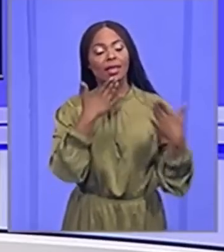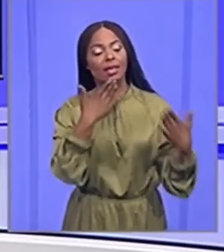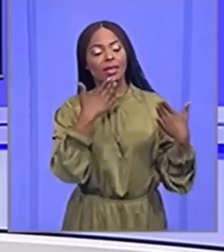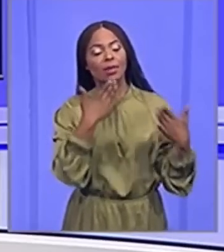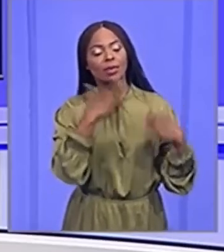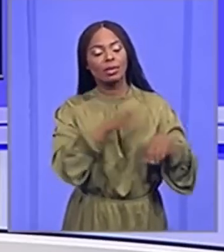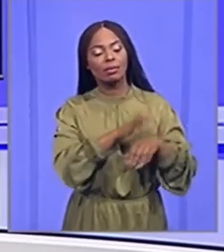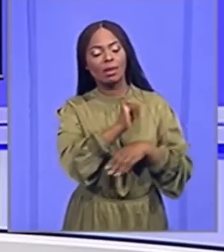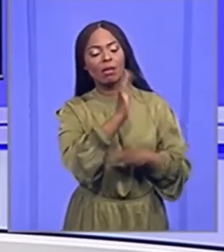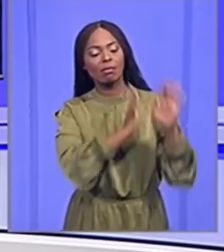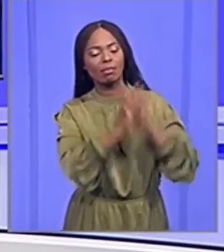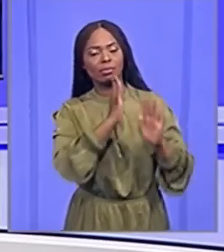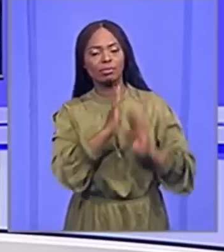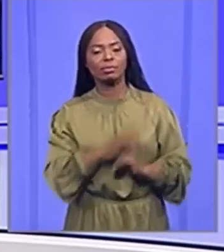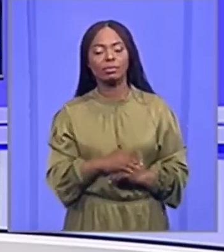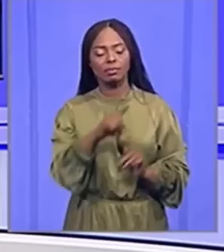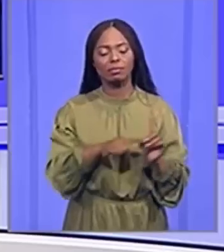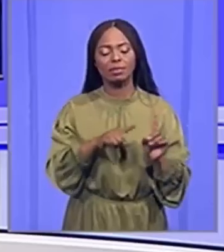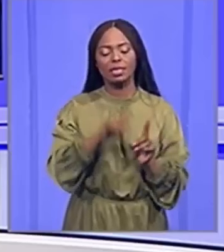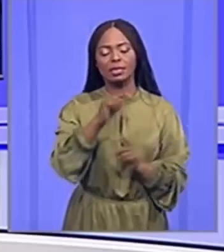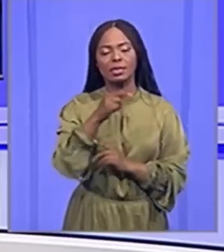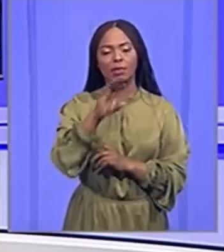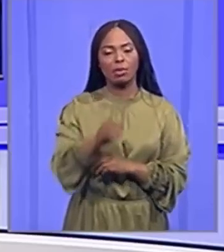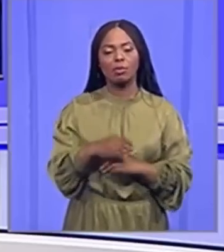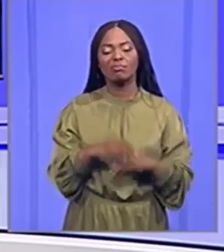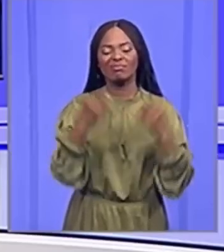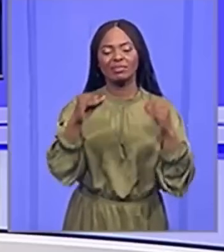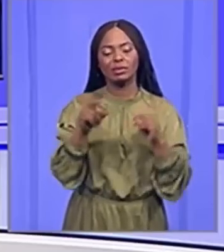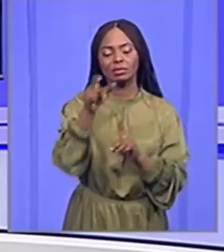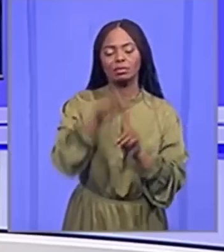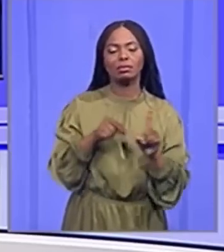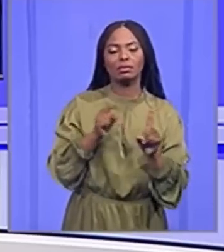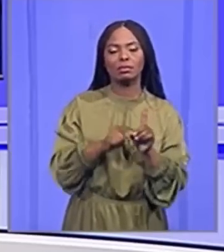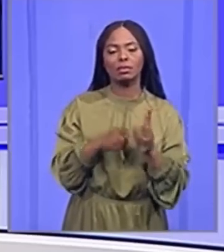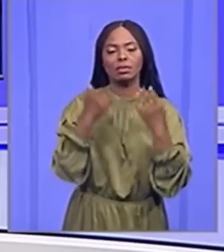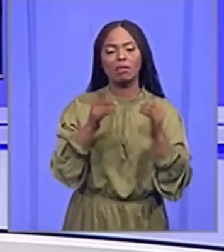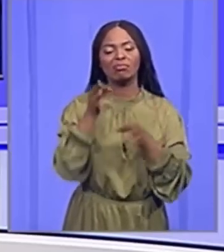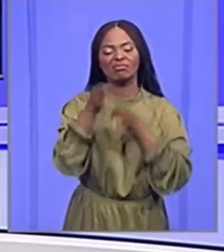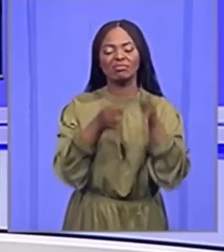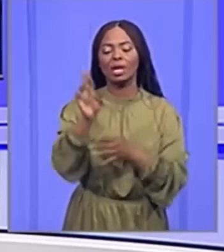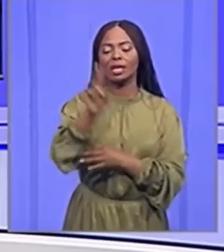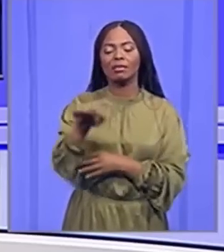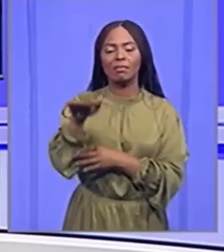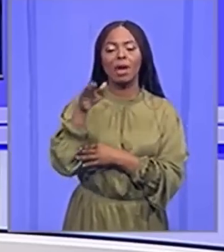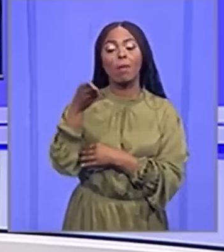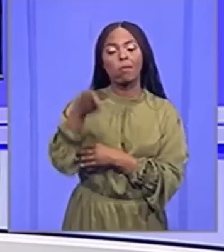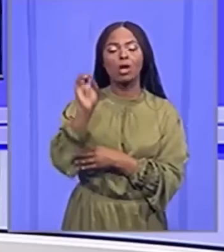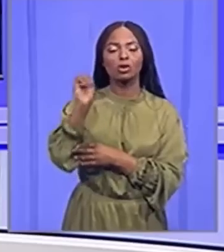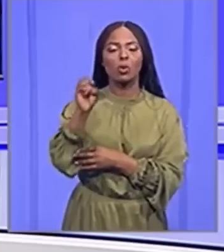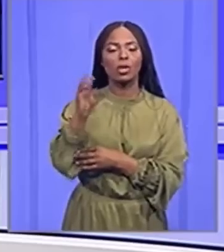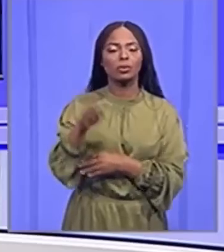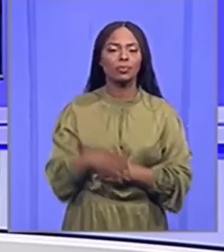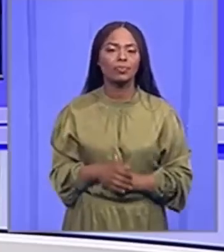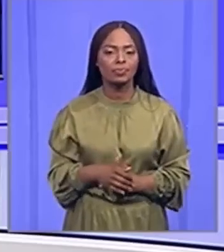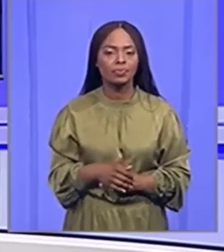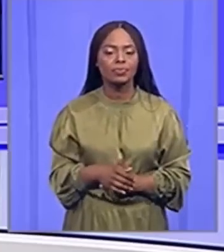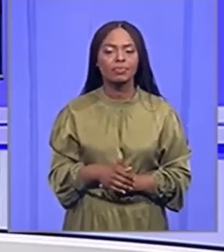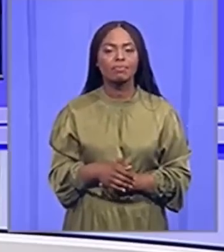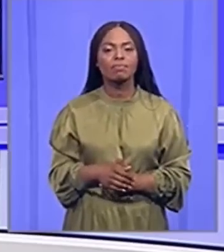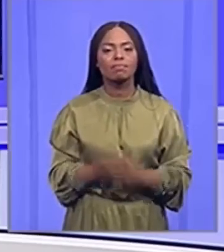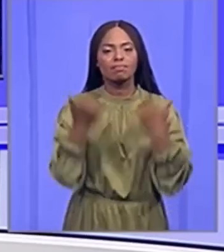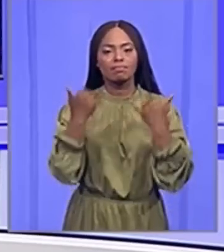e mo ke Tshepo Mongwai le mohlopisi wa ditaba tsa moruo kwa SABC a re hlalosetsa ka ketelo ya banka reserve Soweto mme ha re hatela pele mokgatlo wa